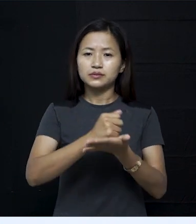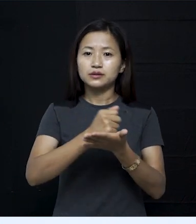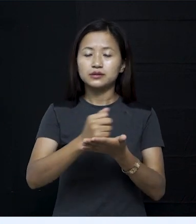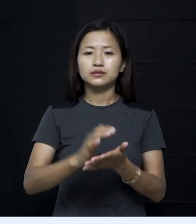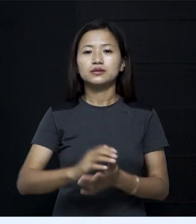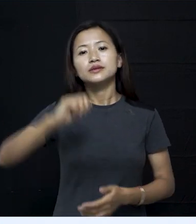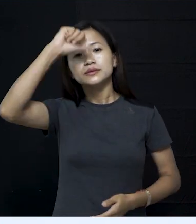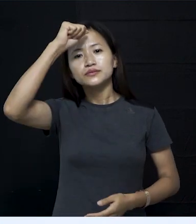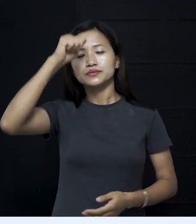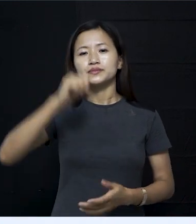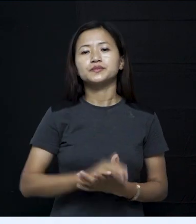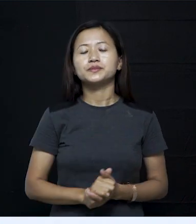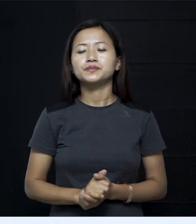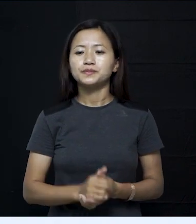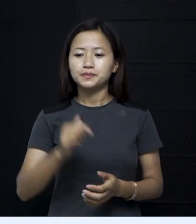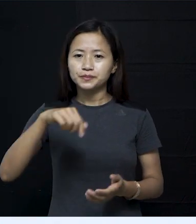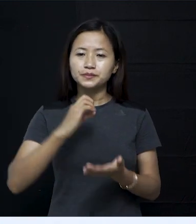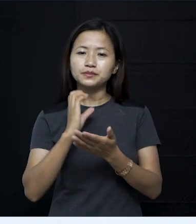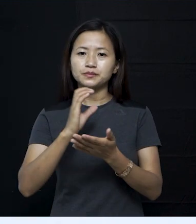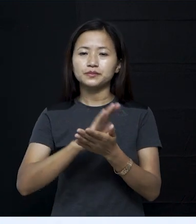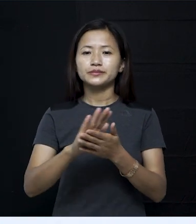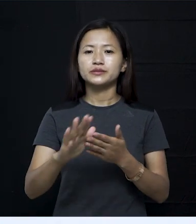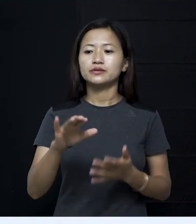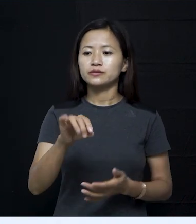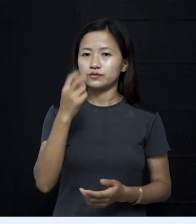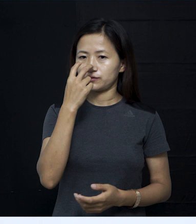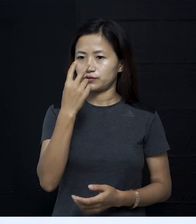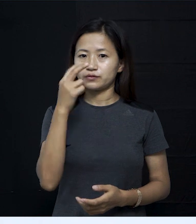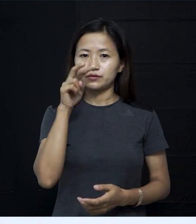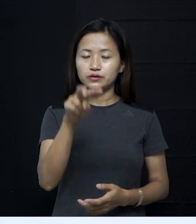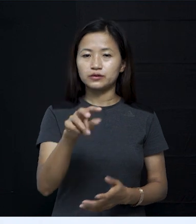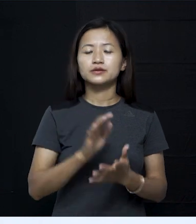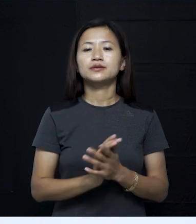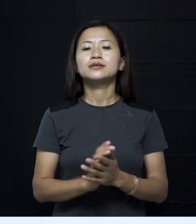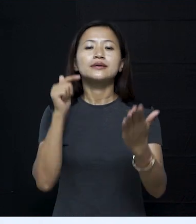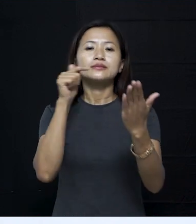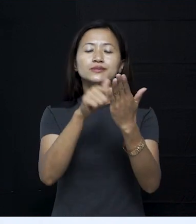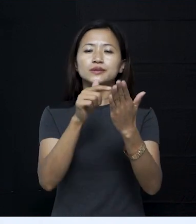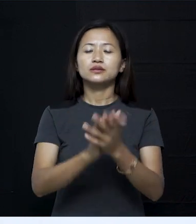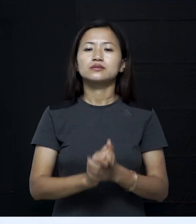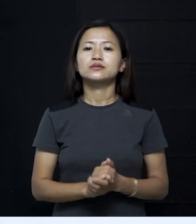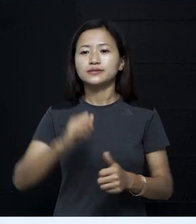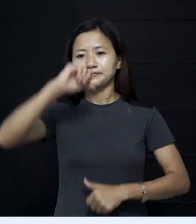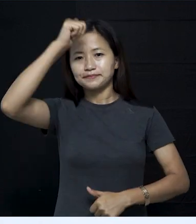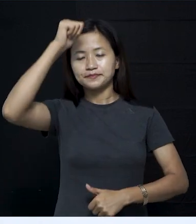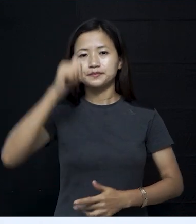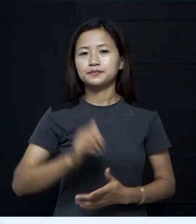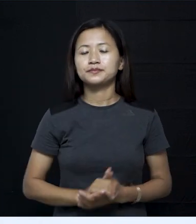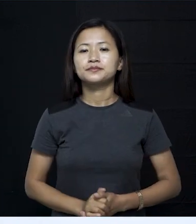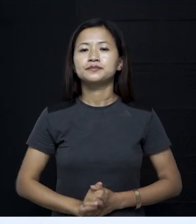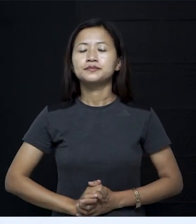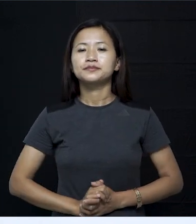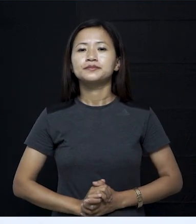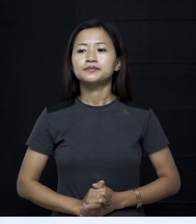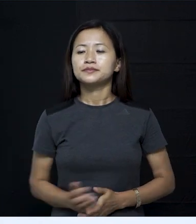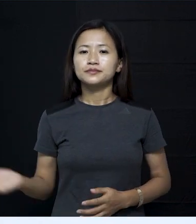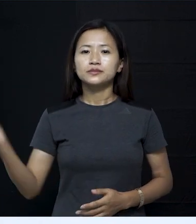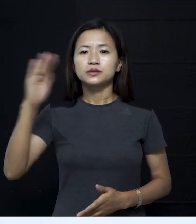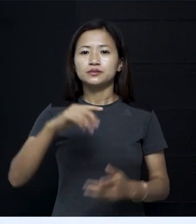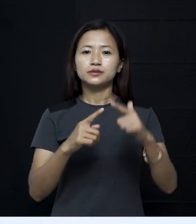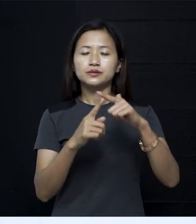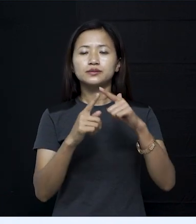the Indians? So in this chapter we will be focusing mainly on the Indians, okay. Now coming